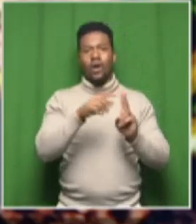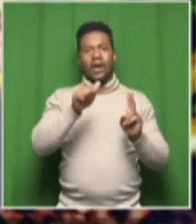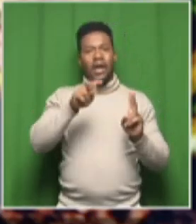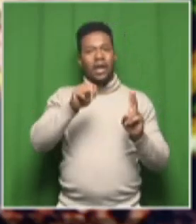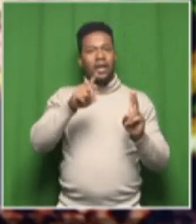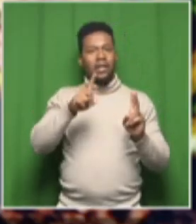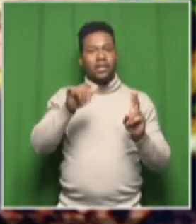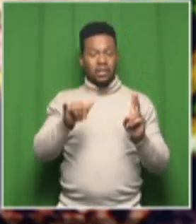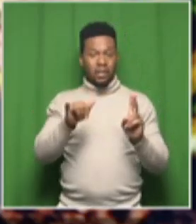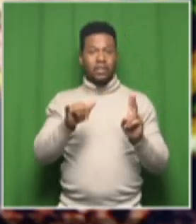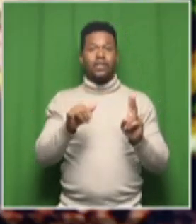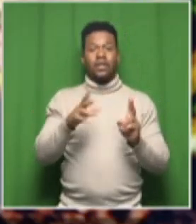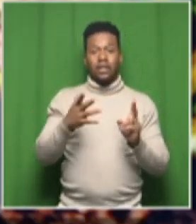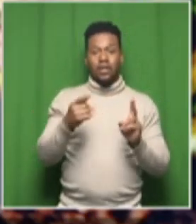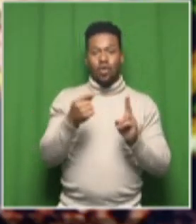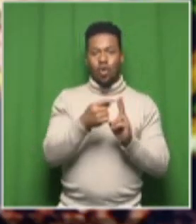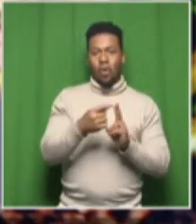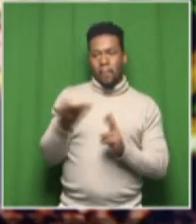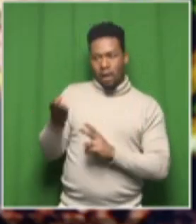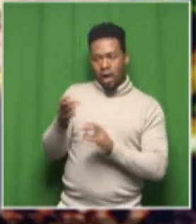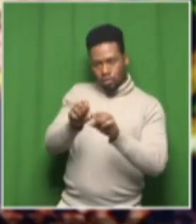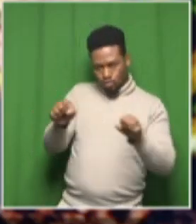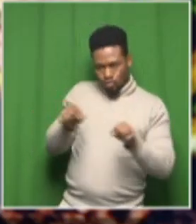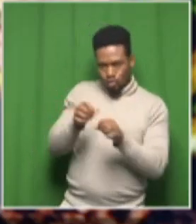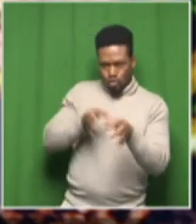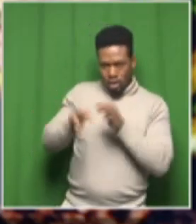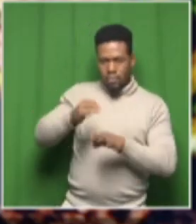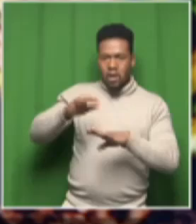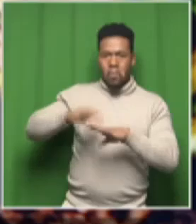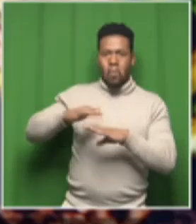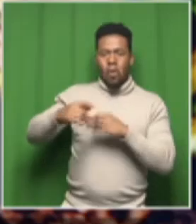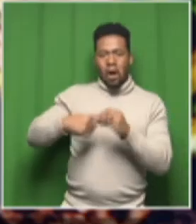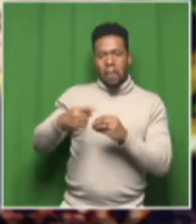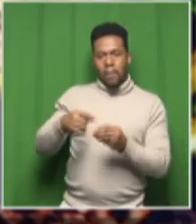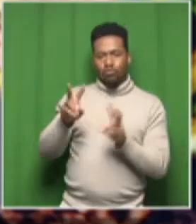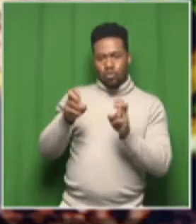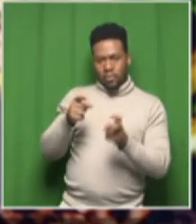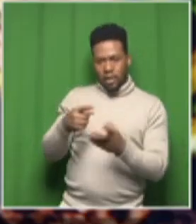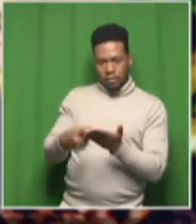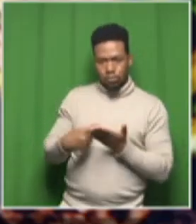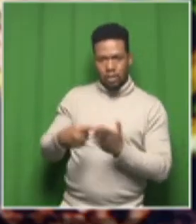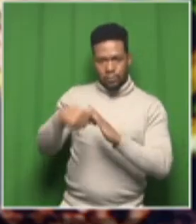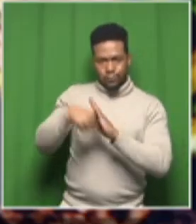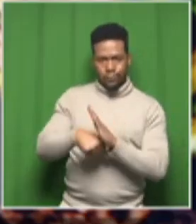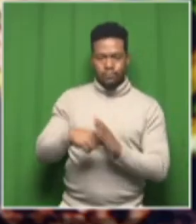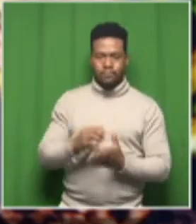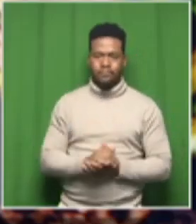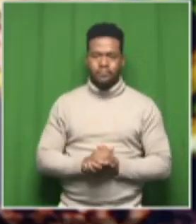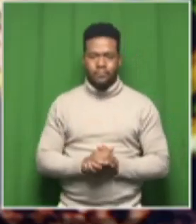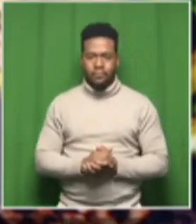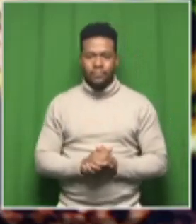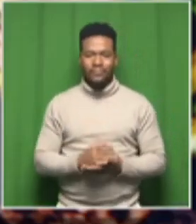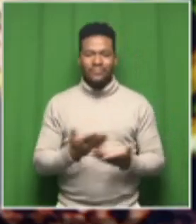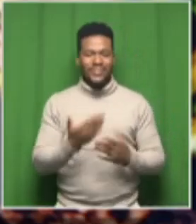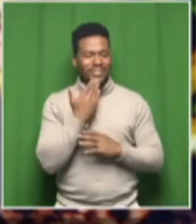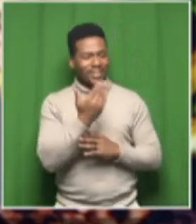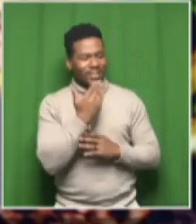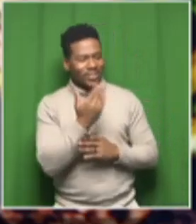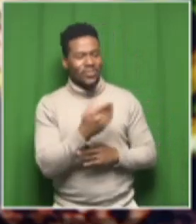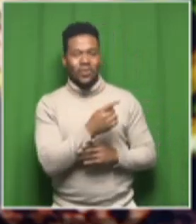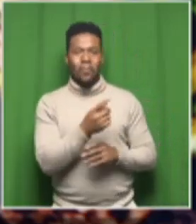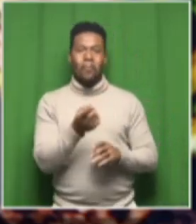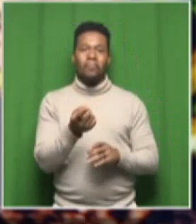Athi Khanqi, joins us virtually to discuss a little bit further. Andy, good morning. Athi, good morning. Thank you for joining us on the SABC at